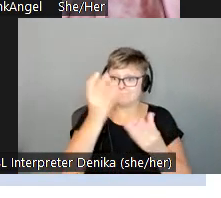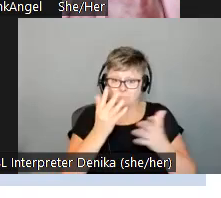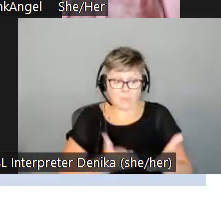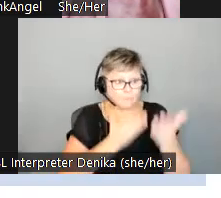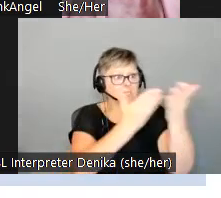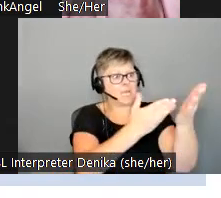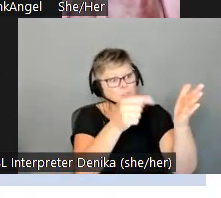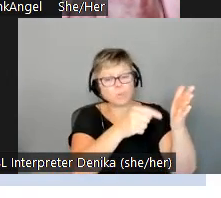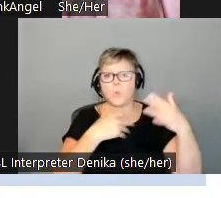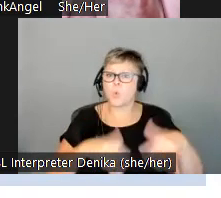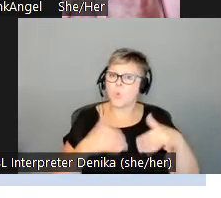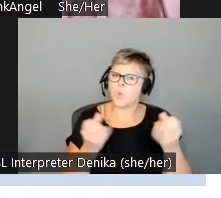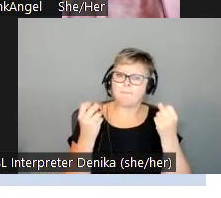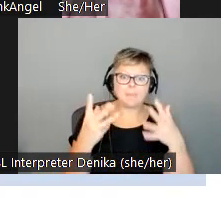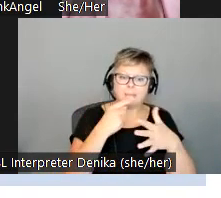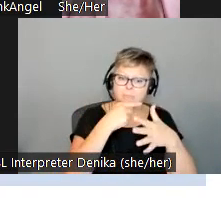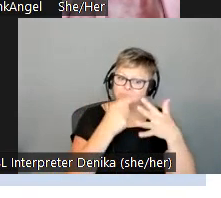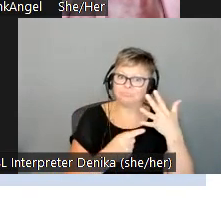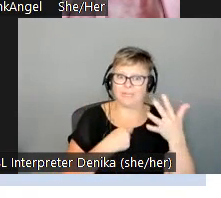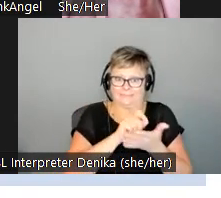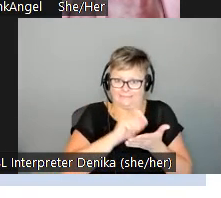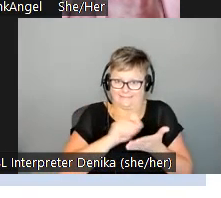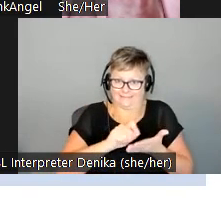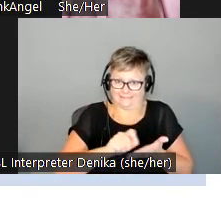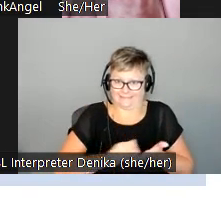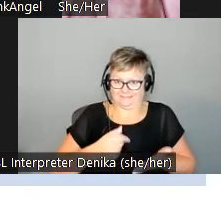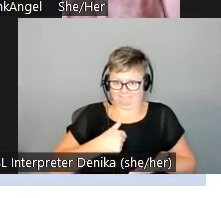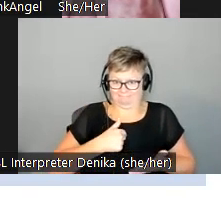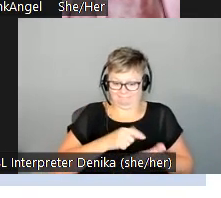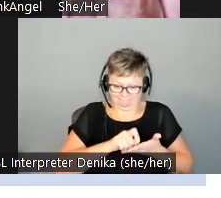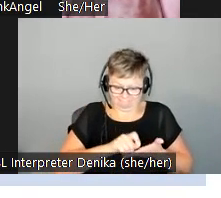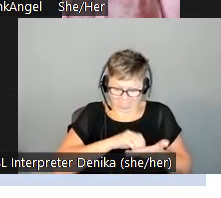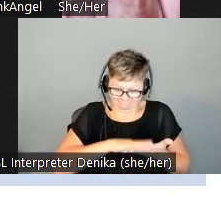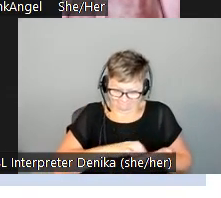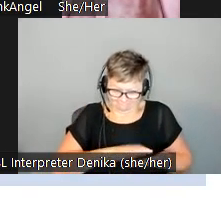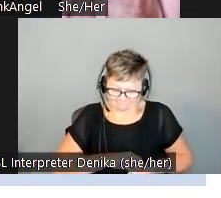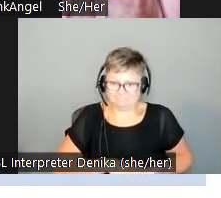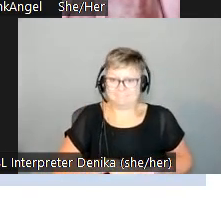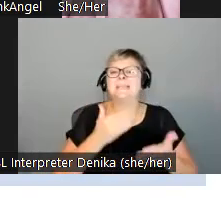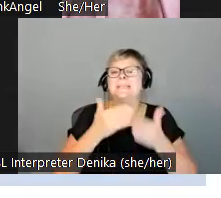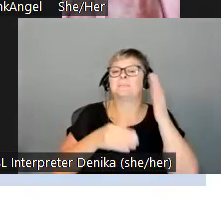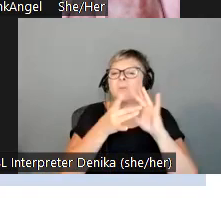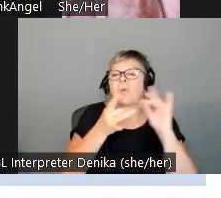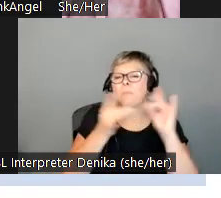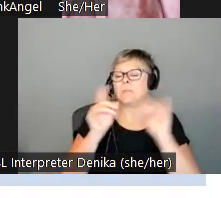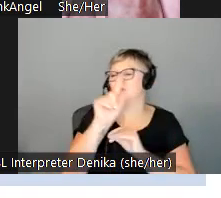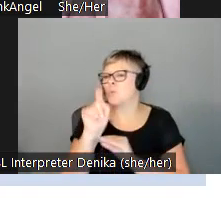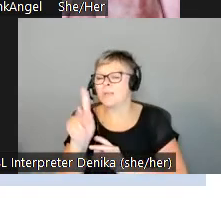I know I was writing some things down as people were speaking. I know that some of the comments and questions that people were